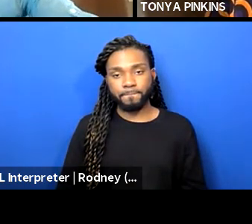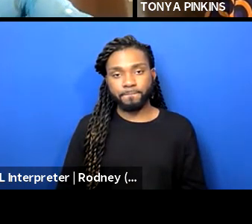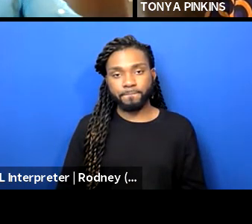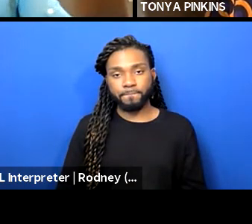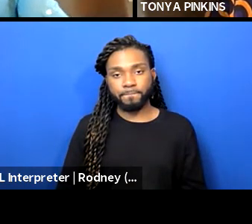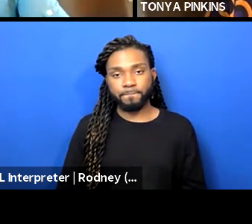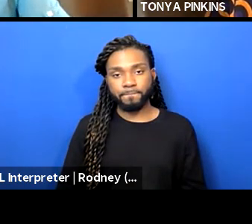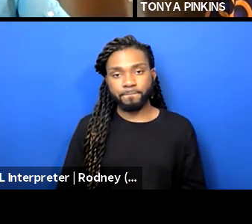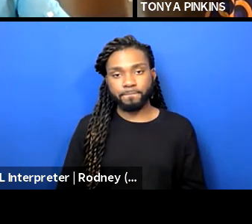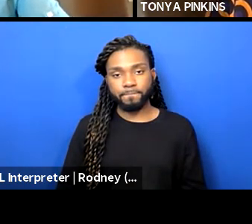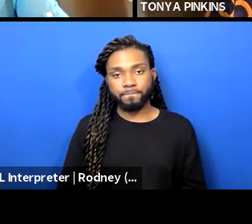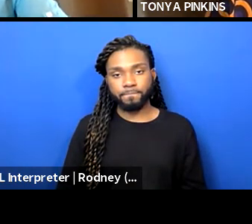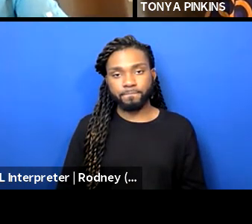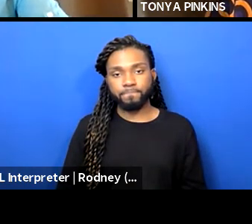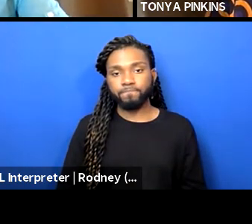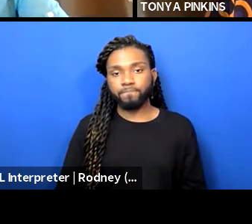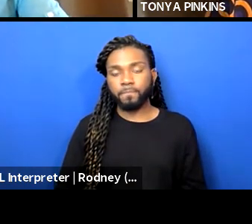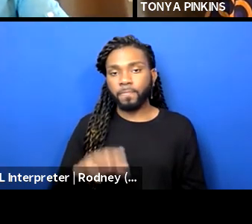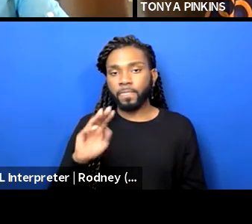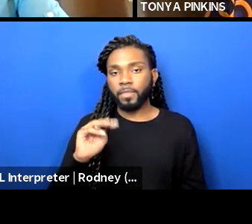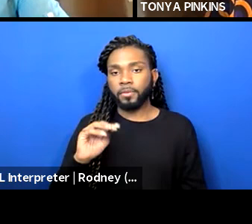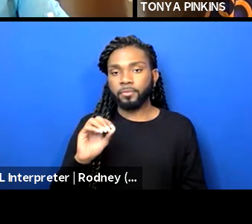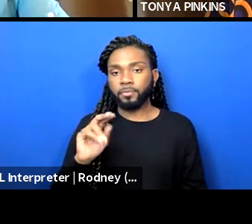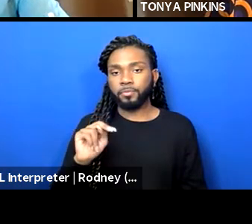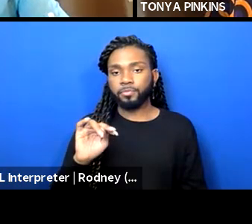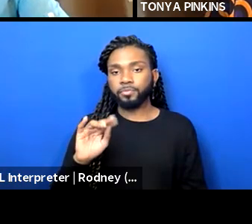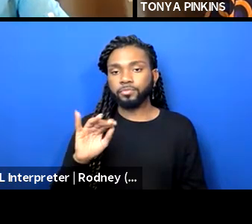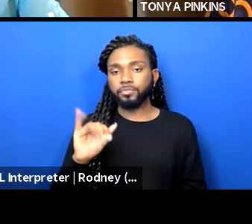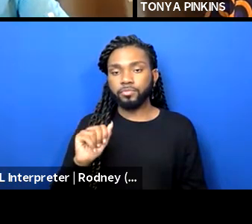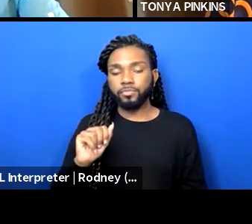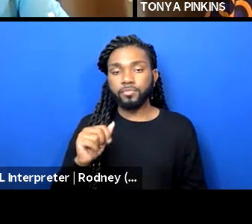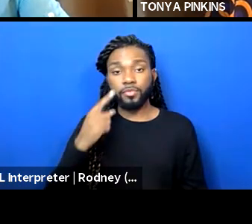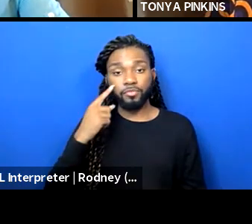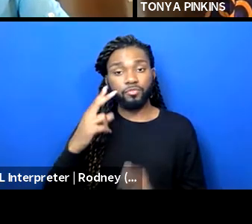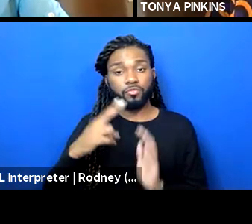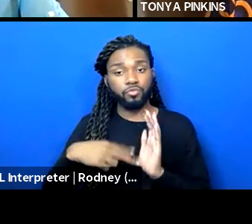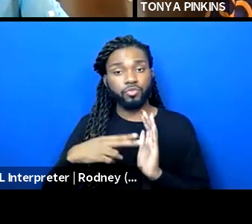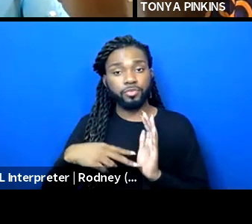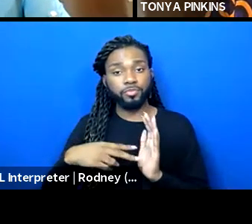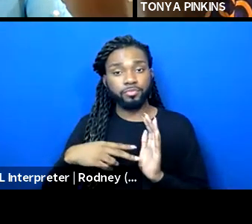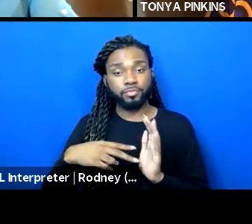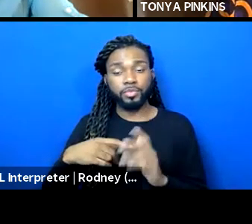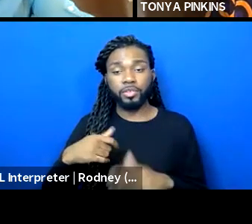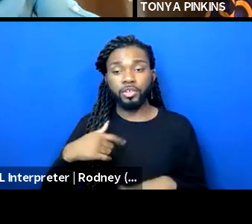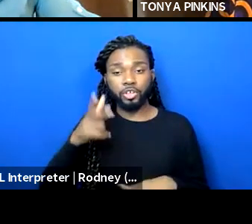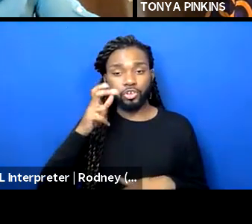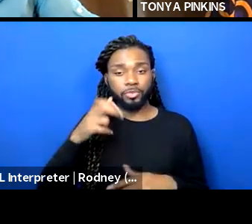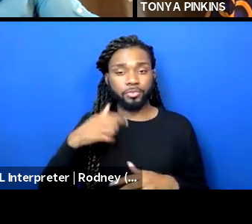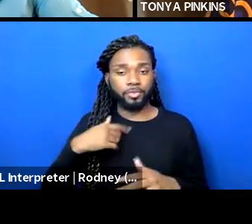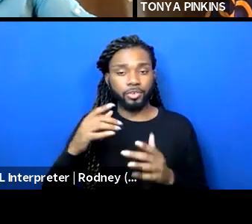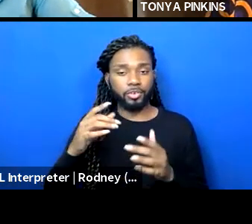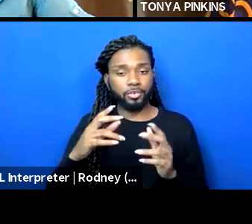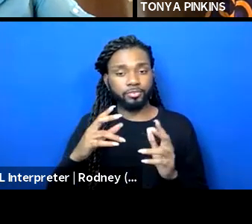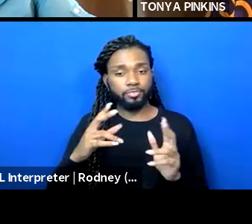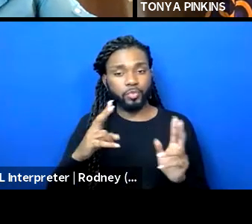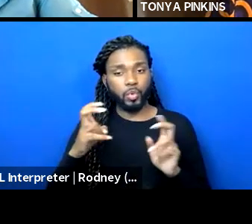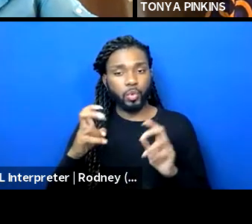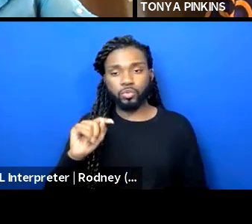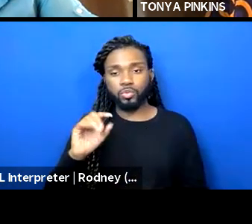Yeah, I think I would add in terms of reading, you hear me quoting Toni Morrison a lot,